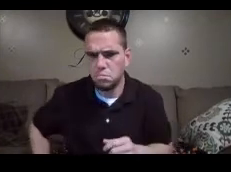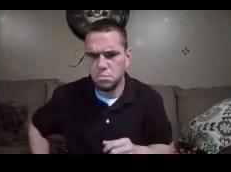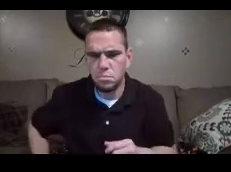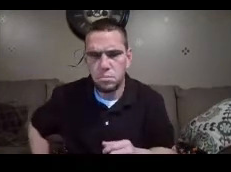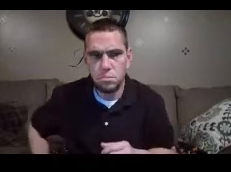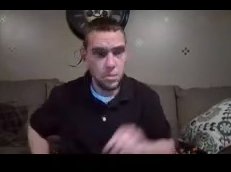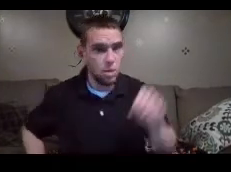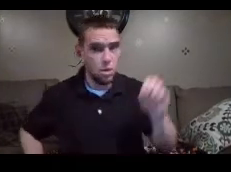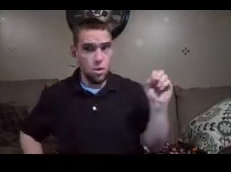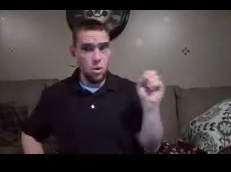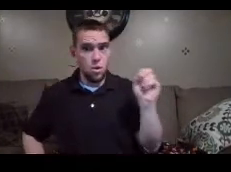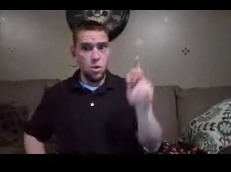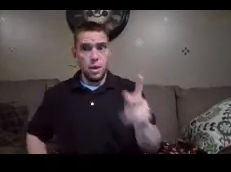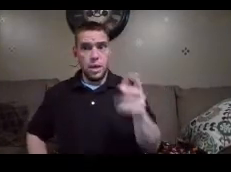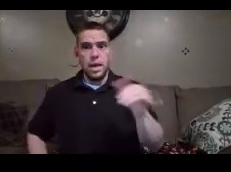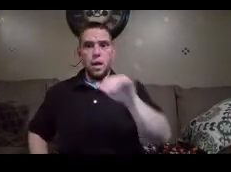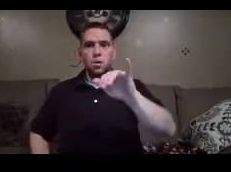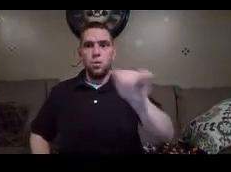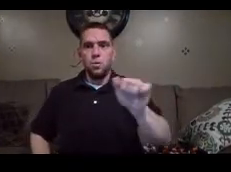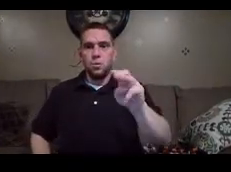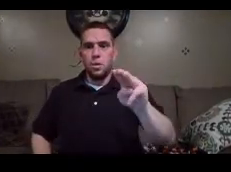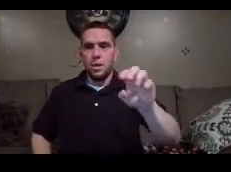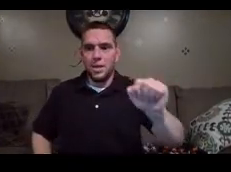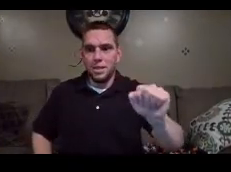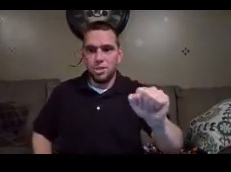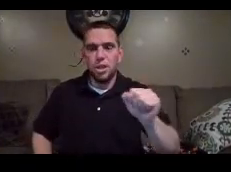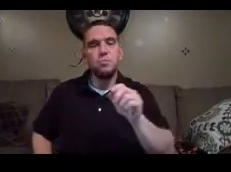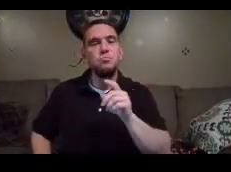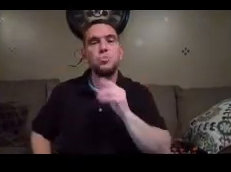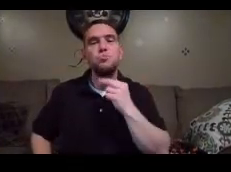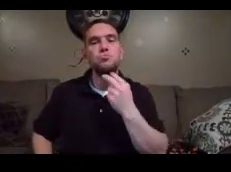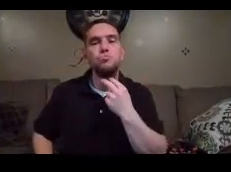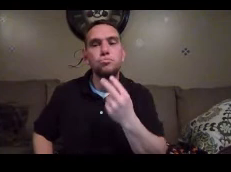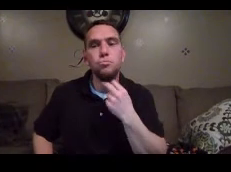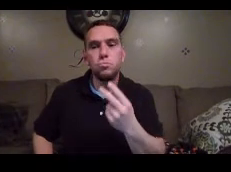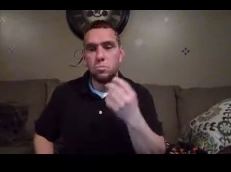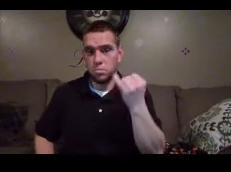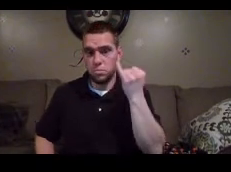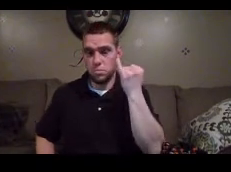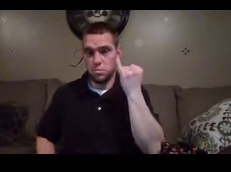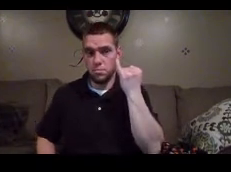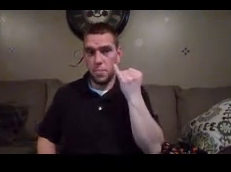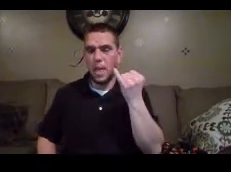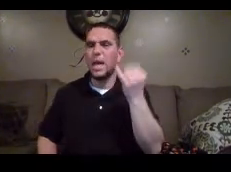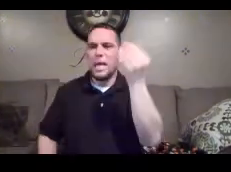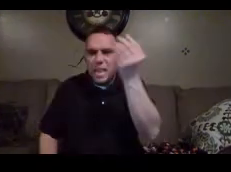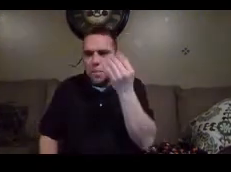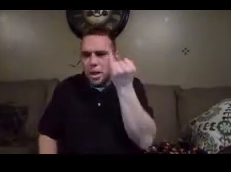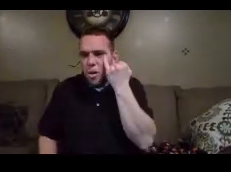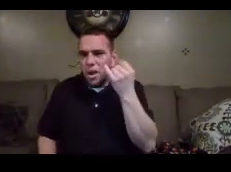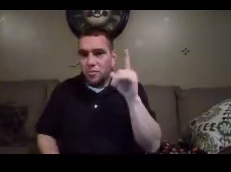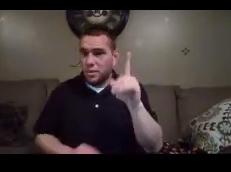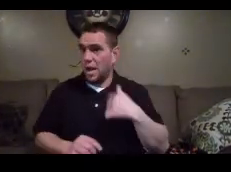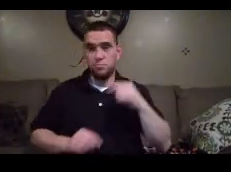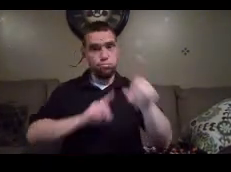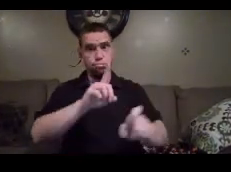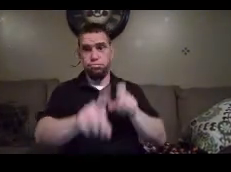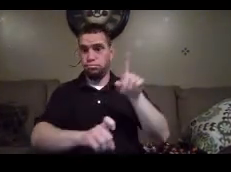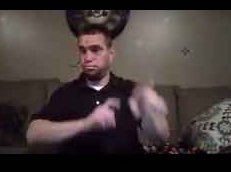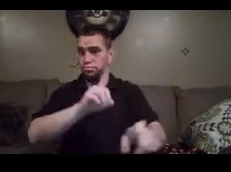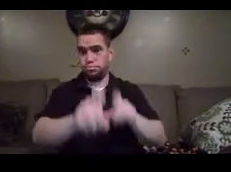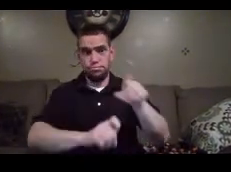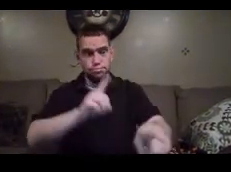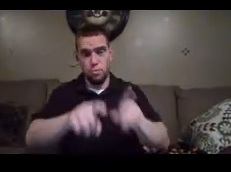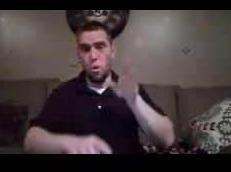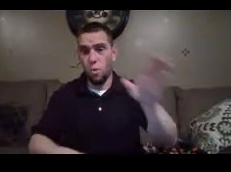Okay, while I have you both on, we have a few more questions. Let me know if I need to table some for later, but I'm gonna keep asking unless you tell me we need to move